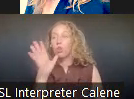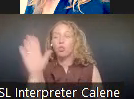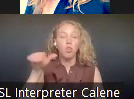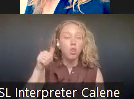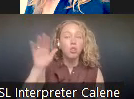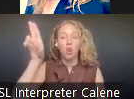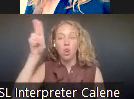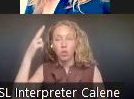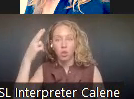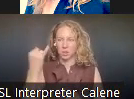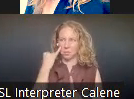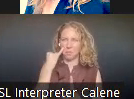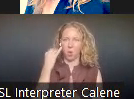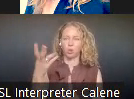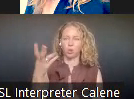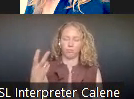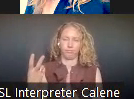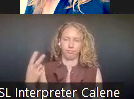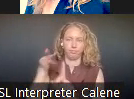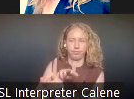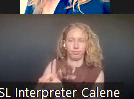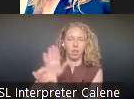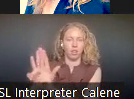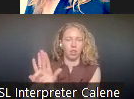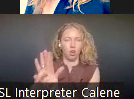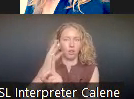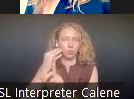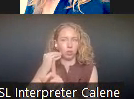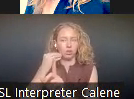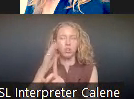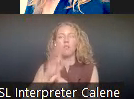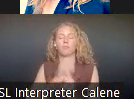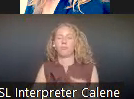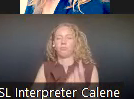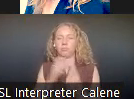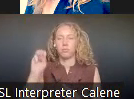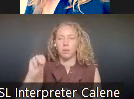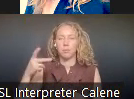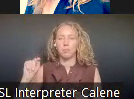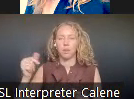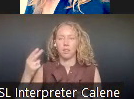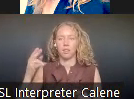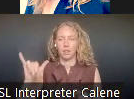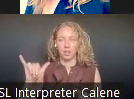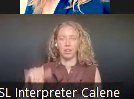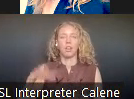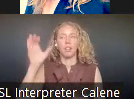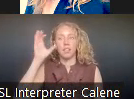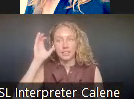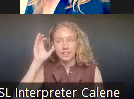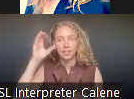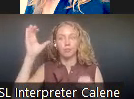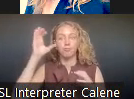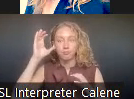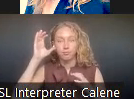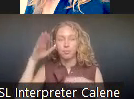uncle? Put yourself in their shoes. Empathize with them. Listen to them. Offer an apology.